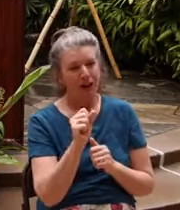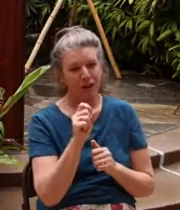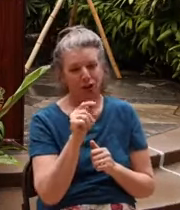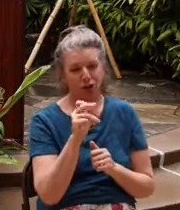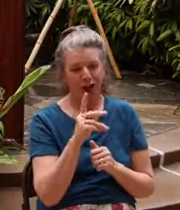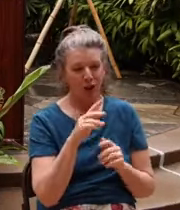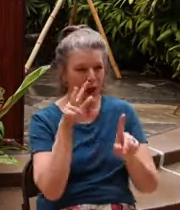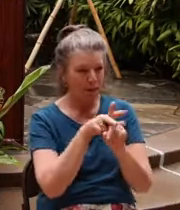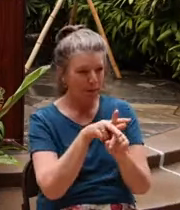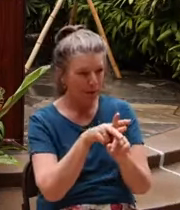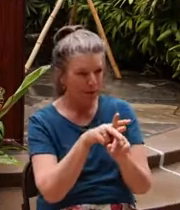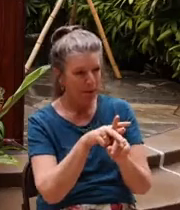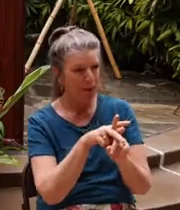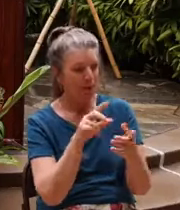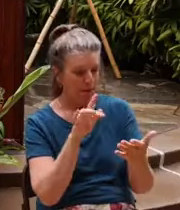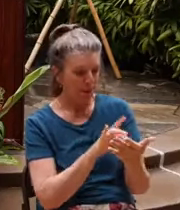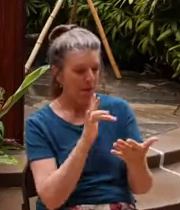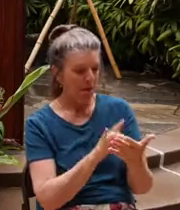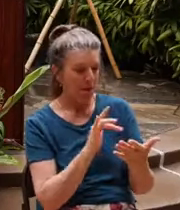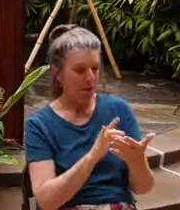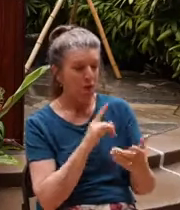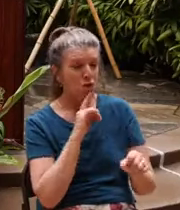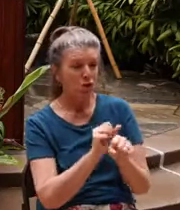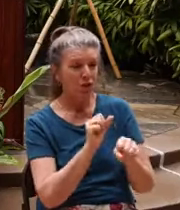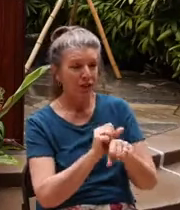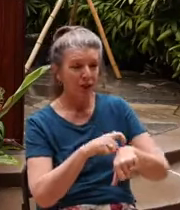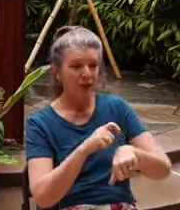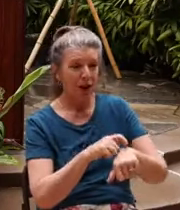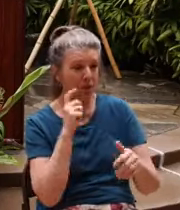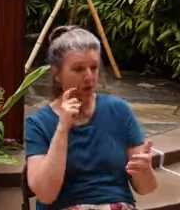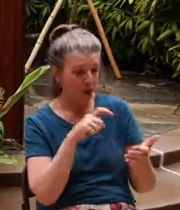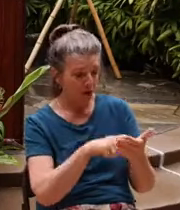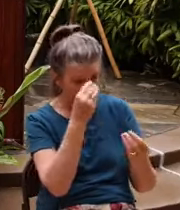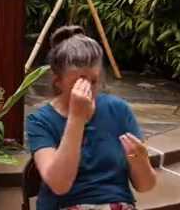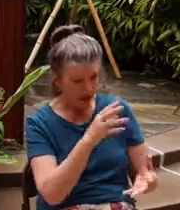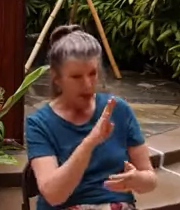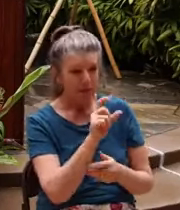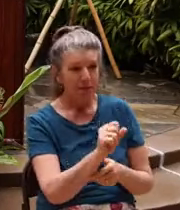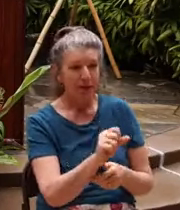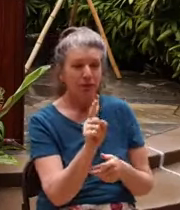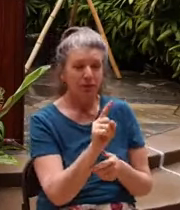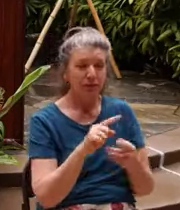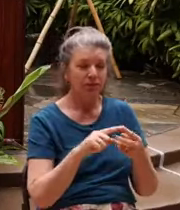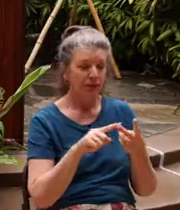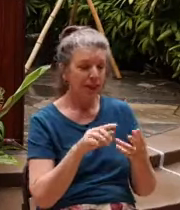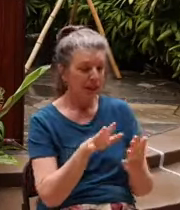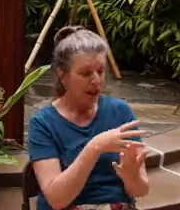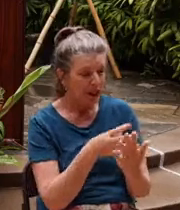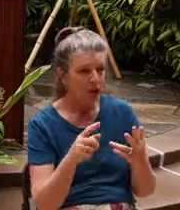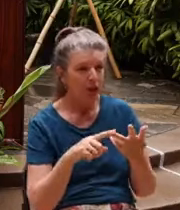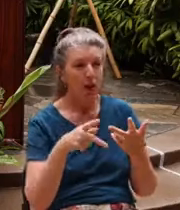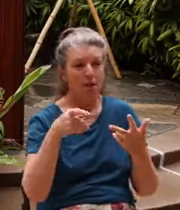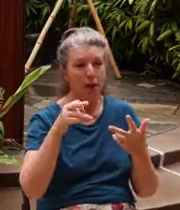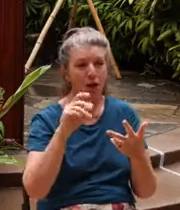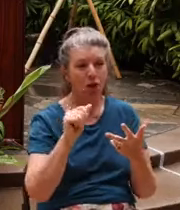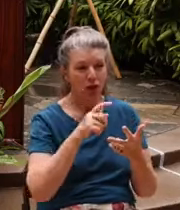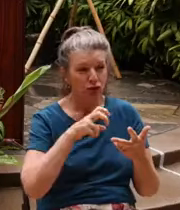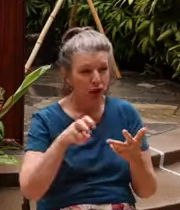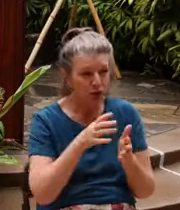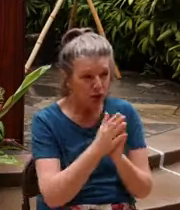now offering real-time notification of bus locations and schedules, paratransit requests, and